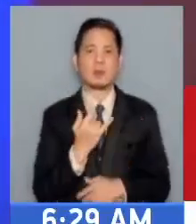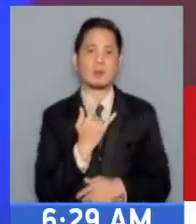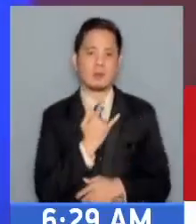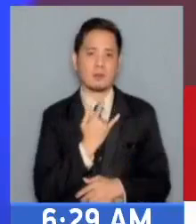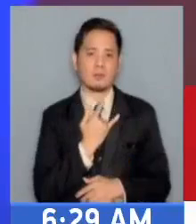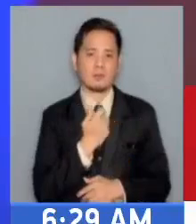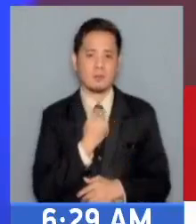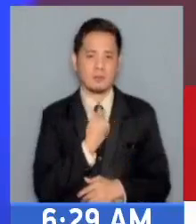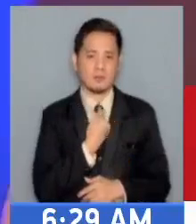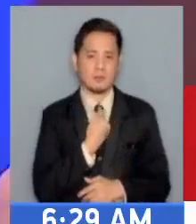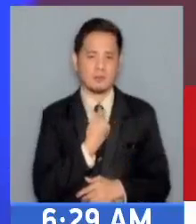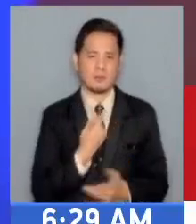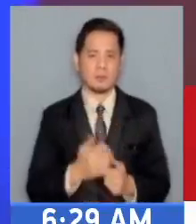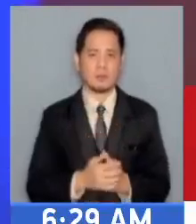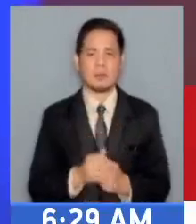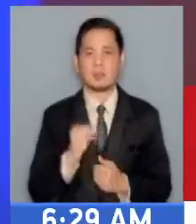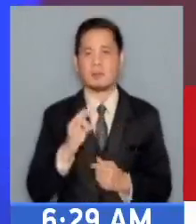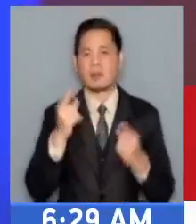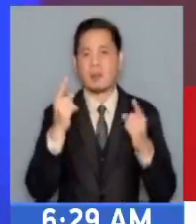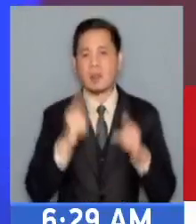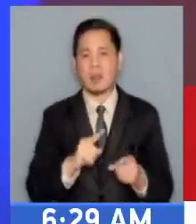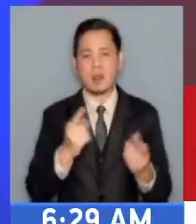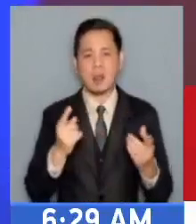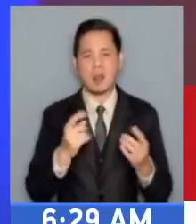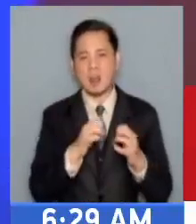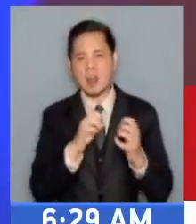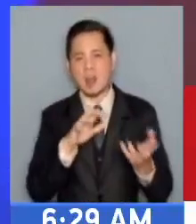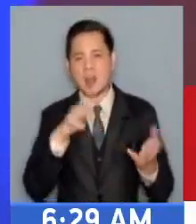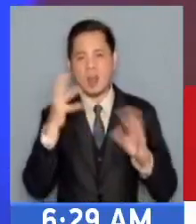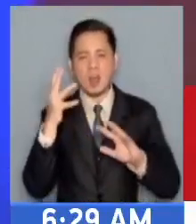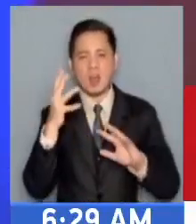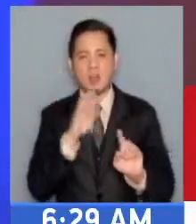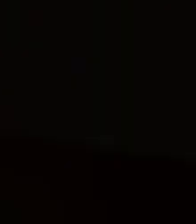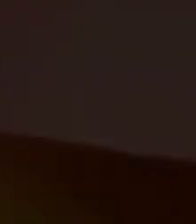when your needs aren't being met.